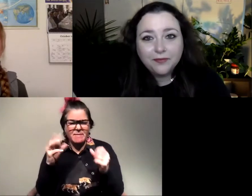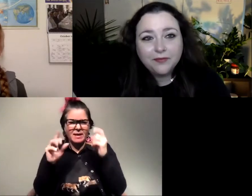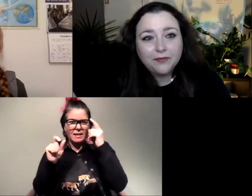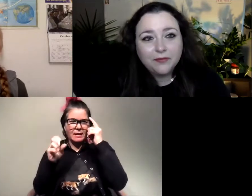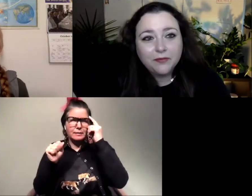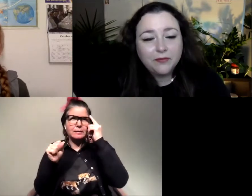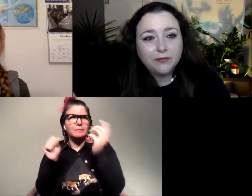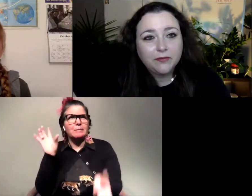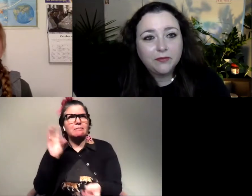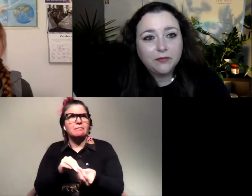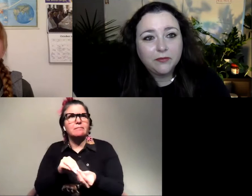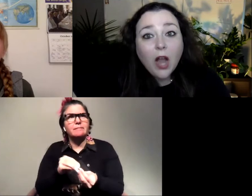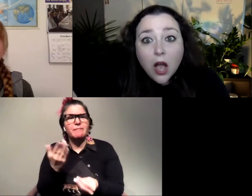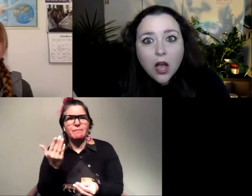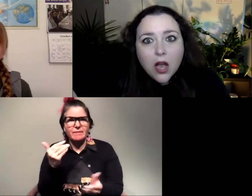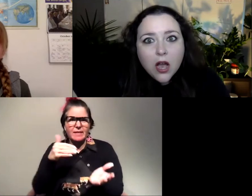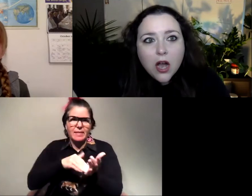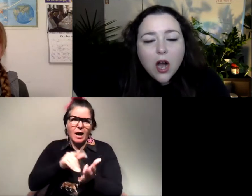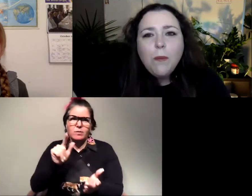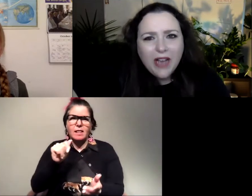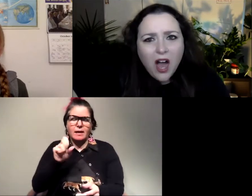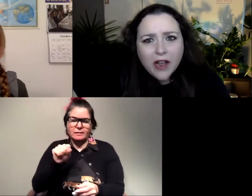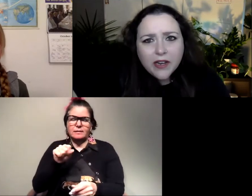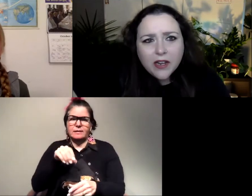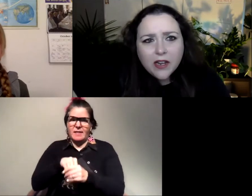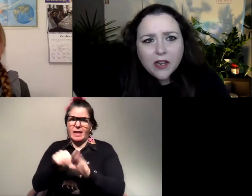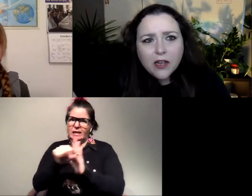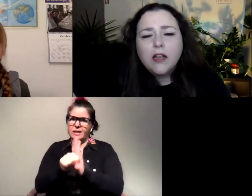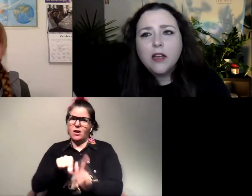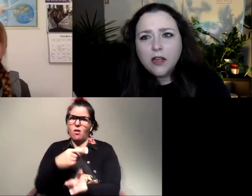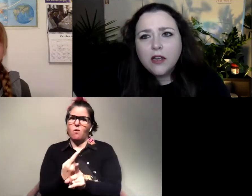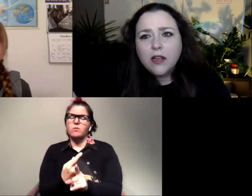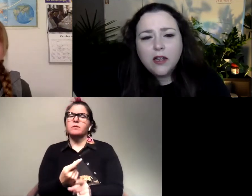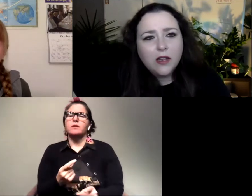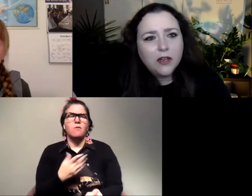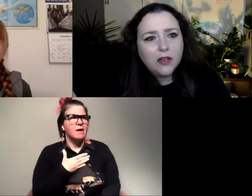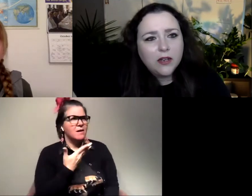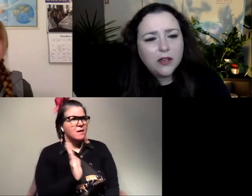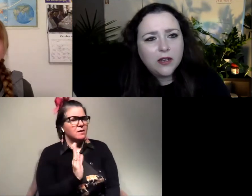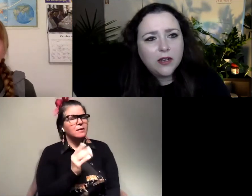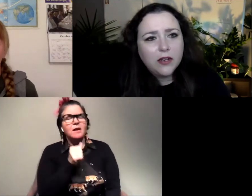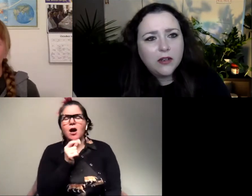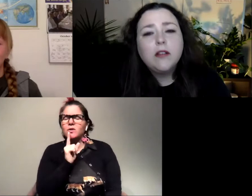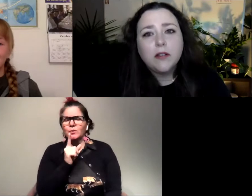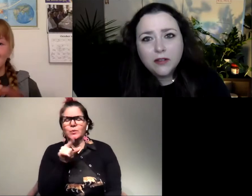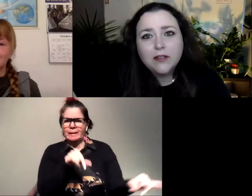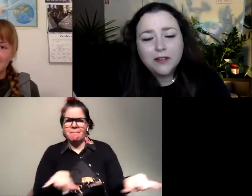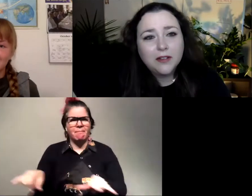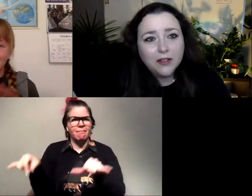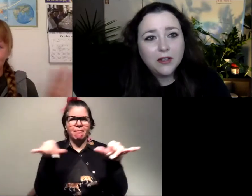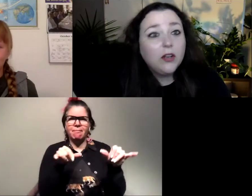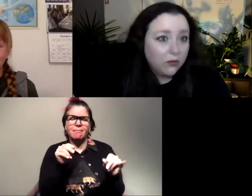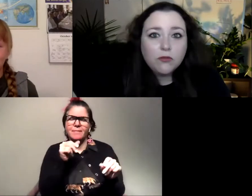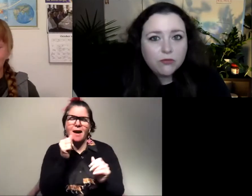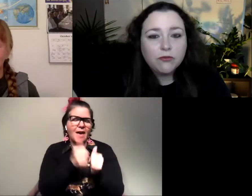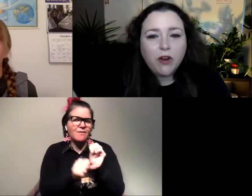about 15,000 lakes in Wisconsin. Oh my God. Yeah, but that's not true everywhere around the world. So not every state is going